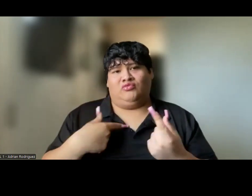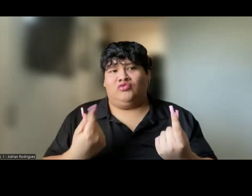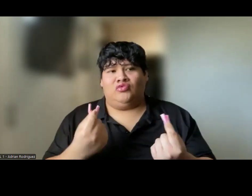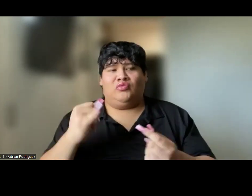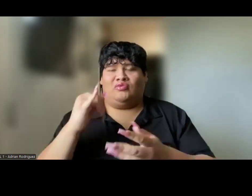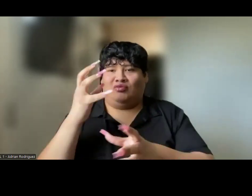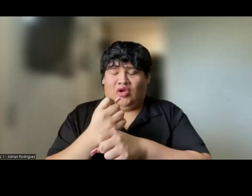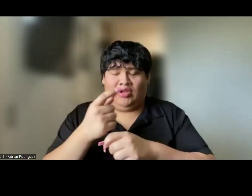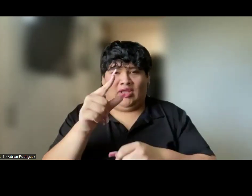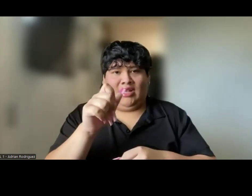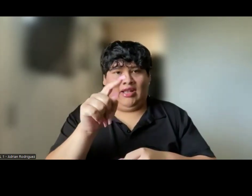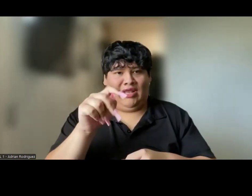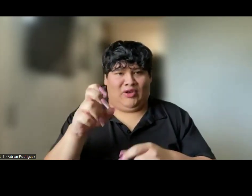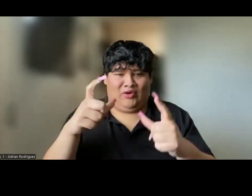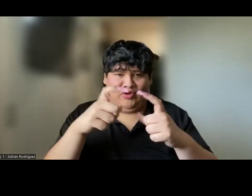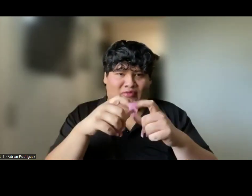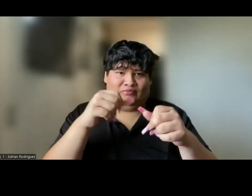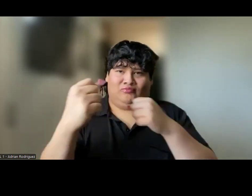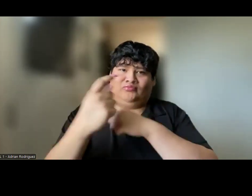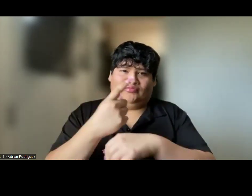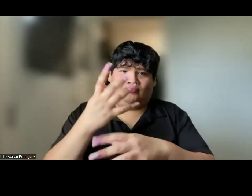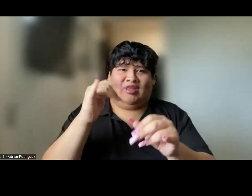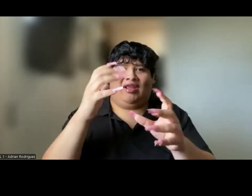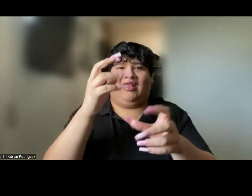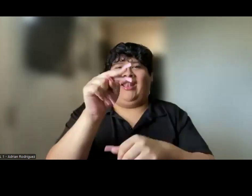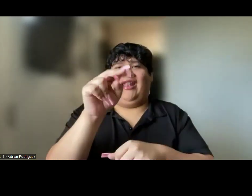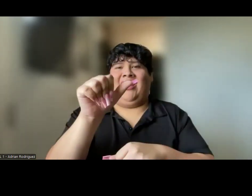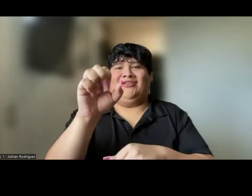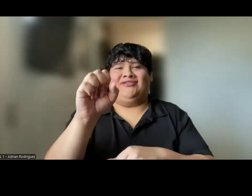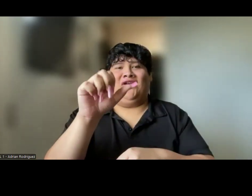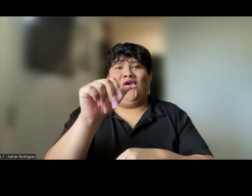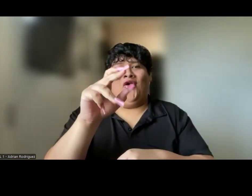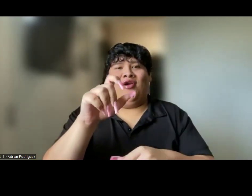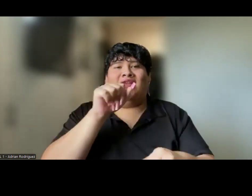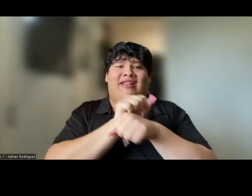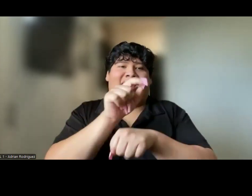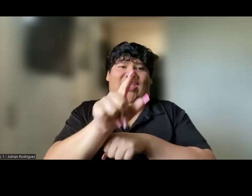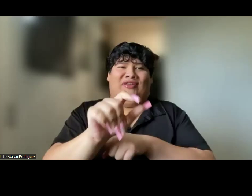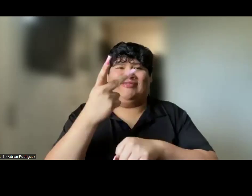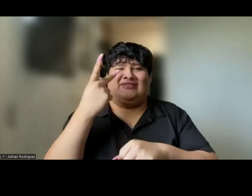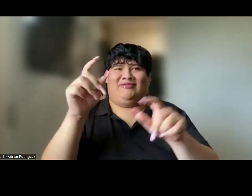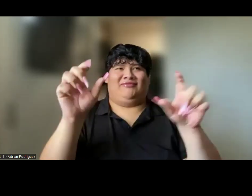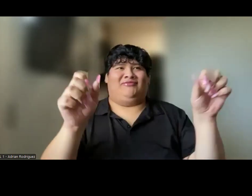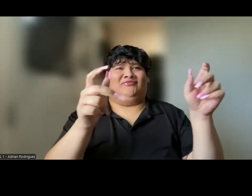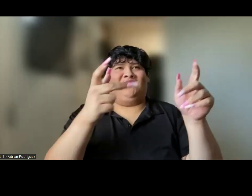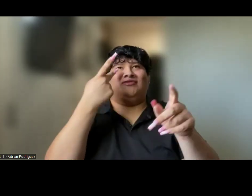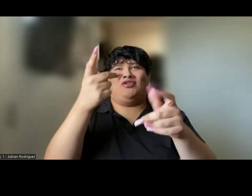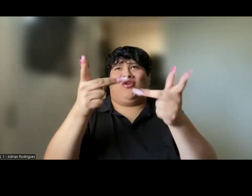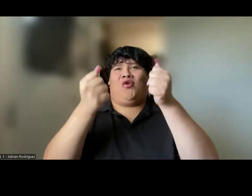letter. We call them NASCAR letters because like the NASCAR cars have all those like stickers on them and stuff representing different